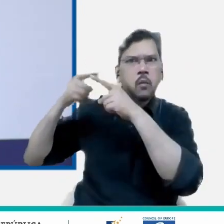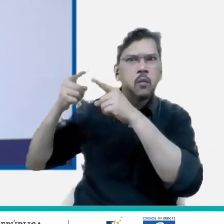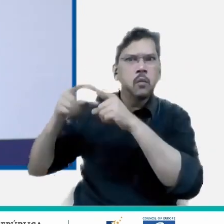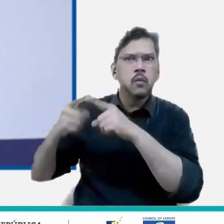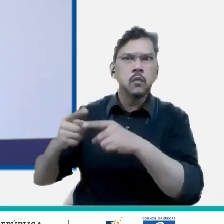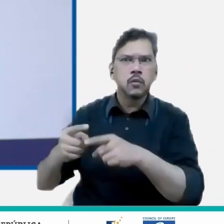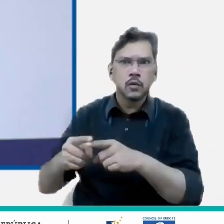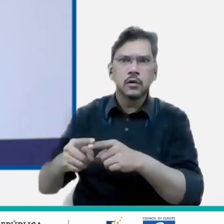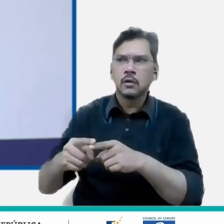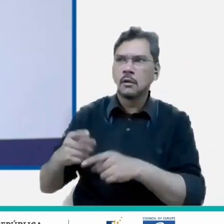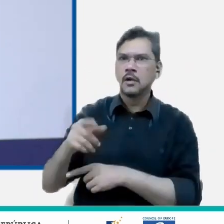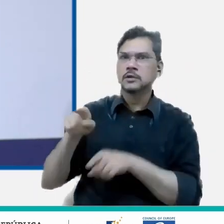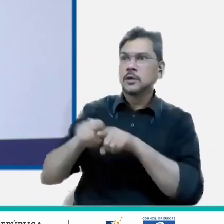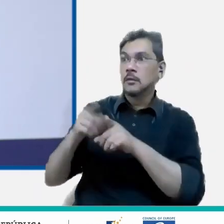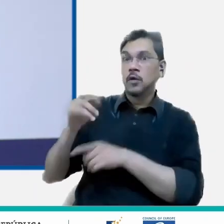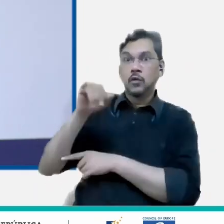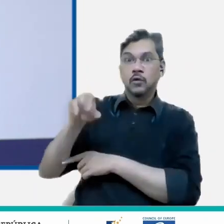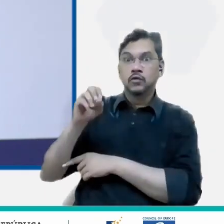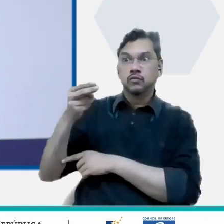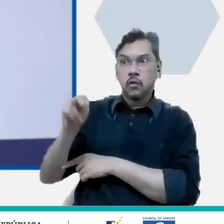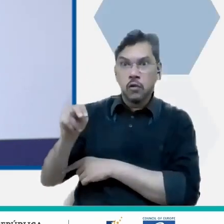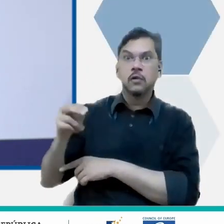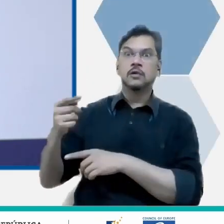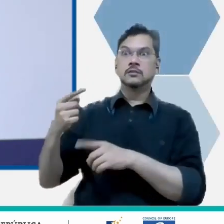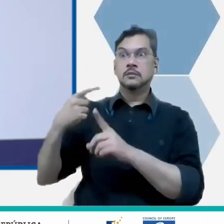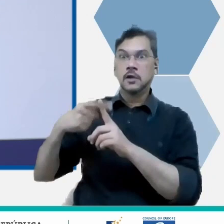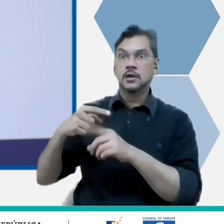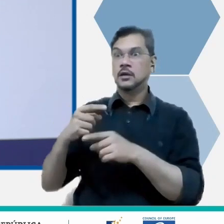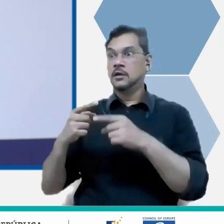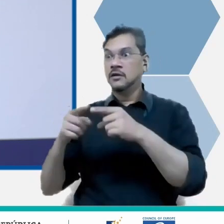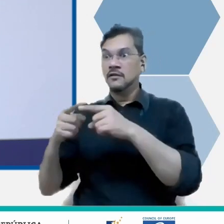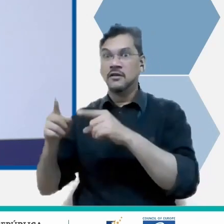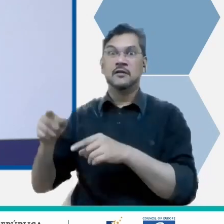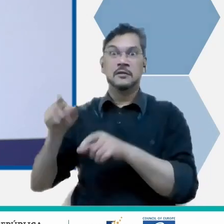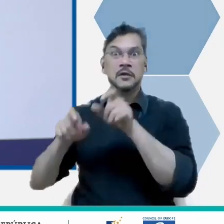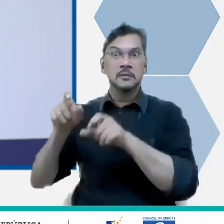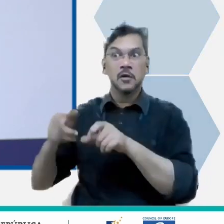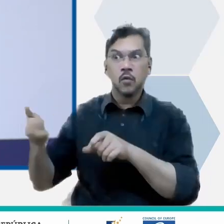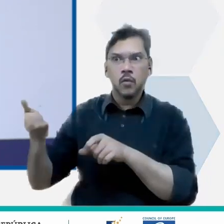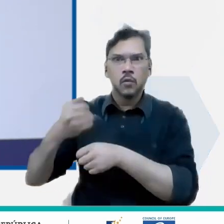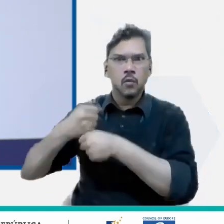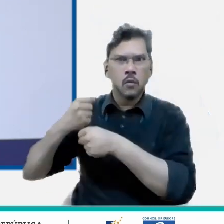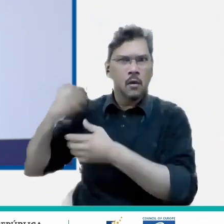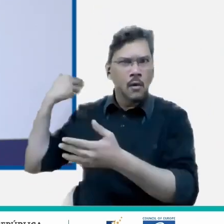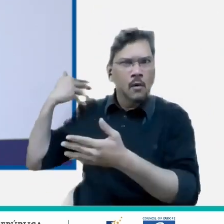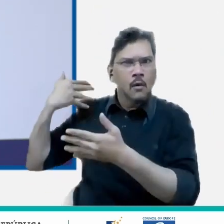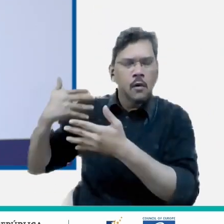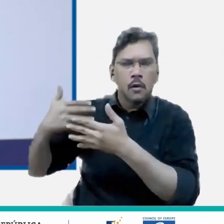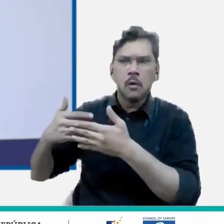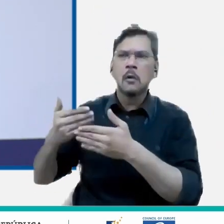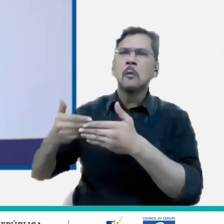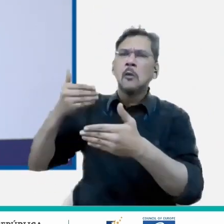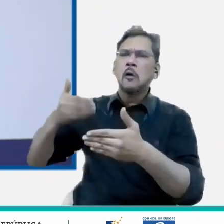Ivers, and all the colleagues who were working on that, on what gaps and challenges were remained behind from